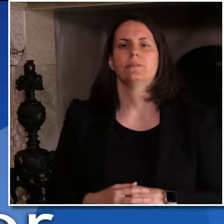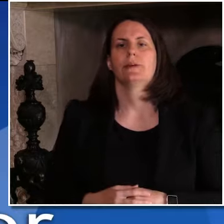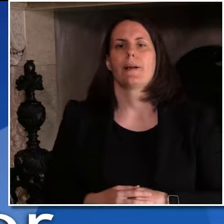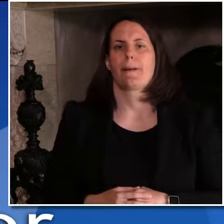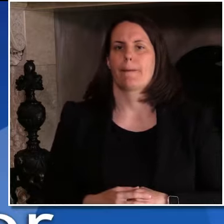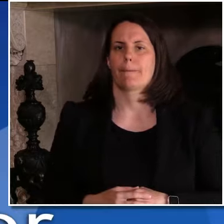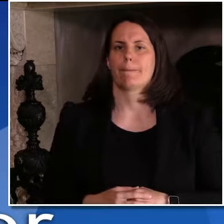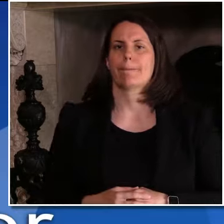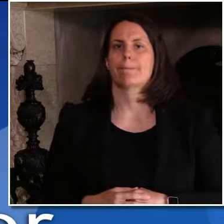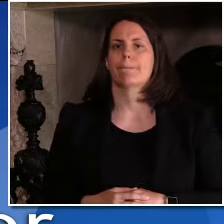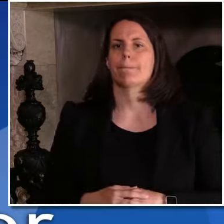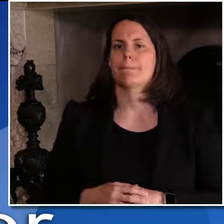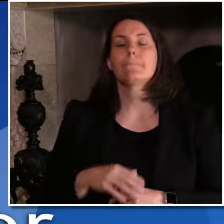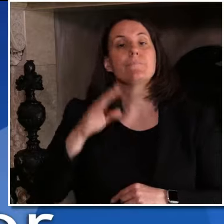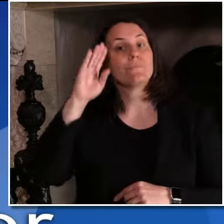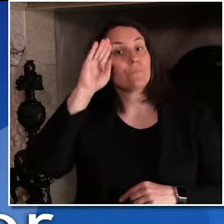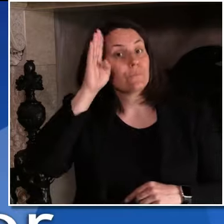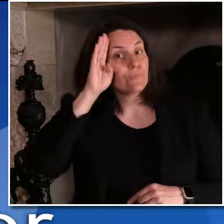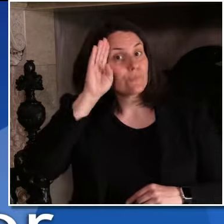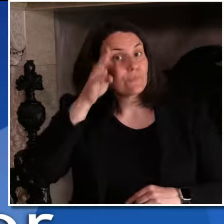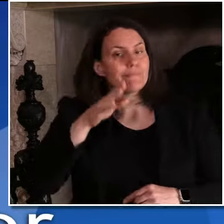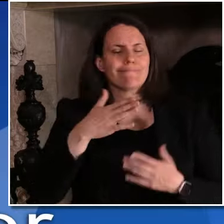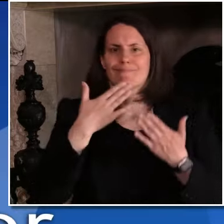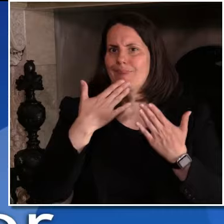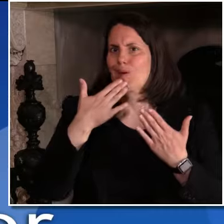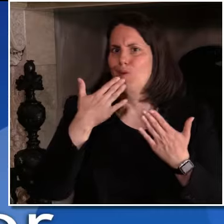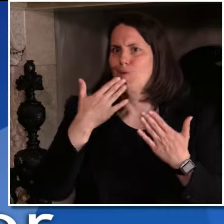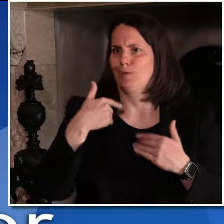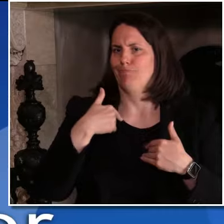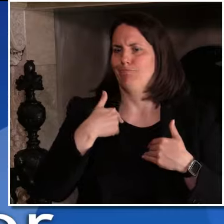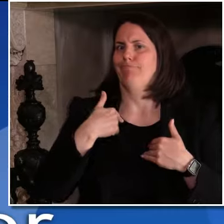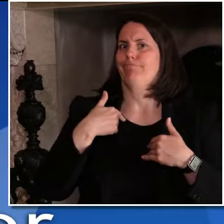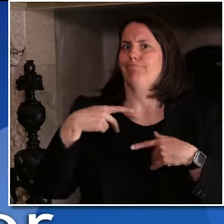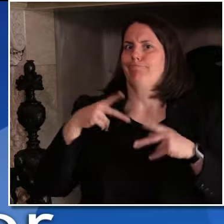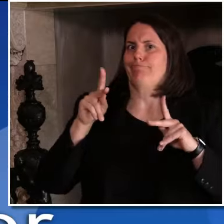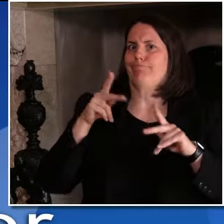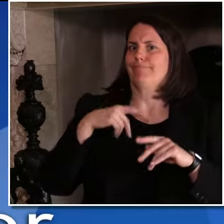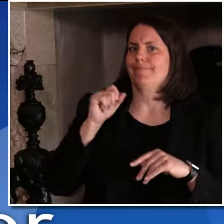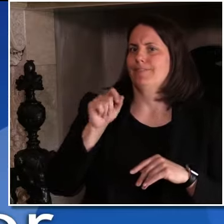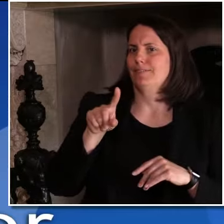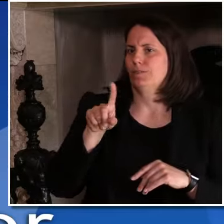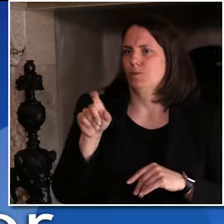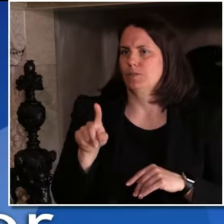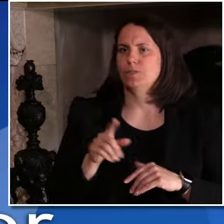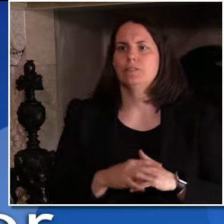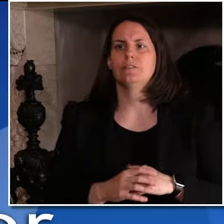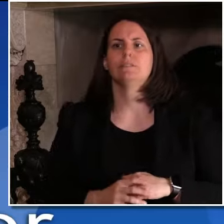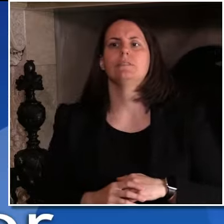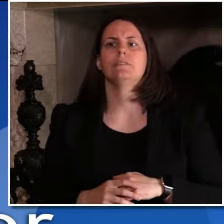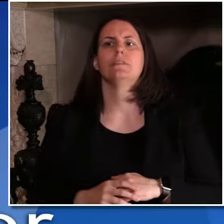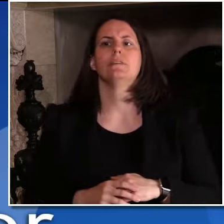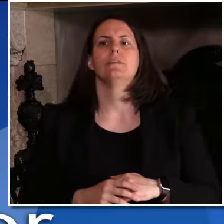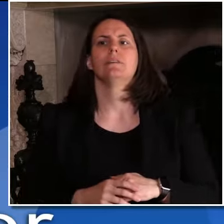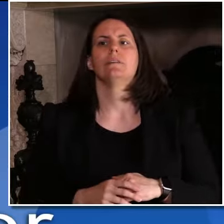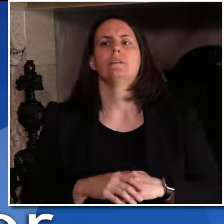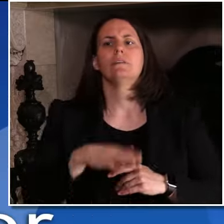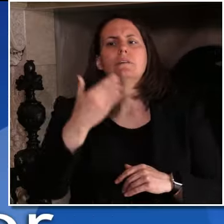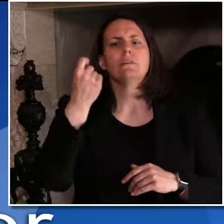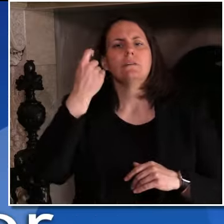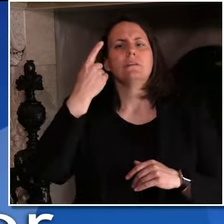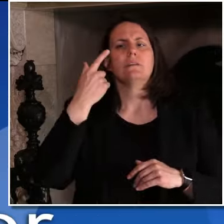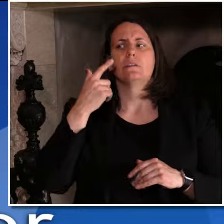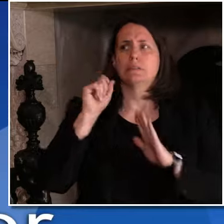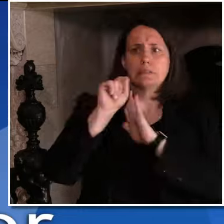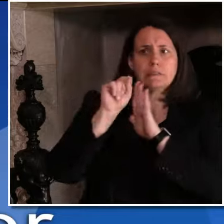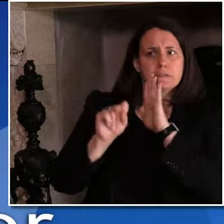Hi, thanks for taking the call. Has the state or does the state plan to issue any guidance